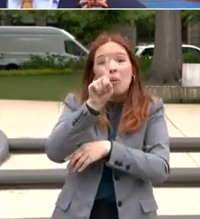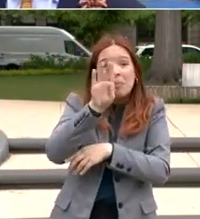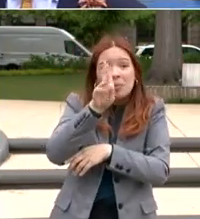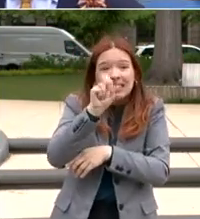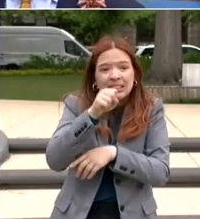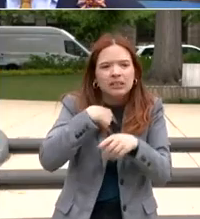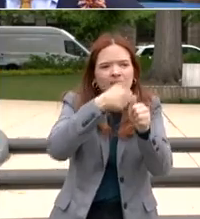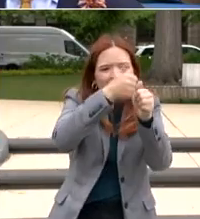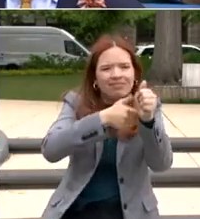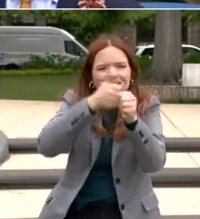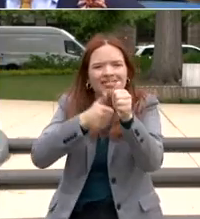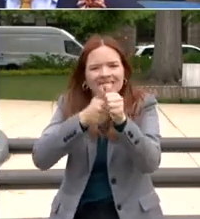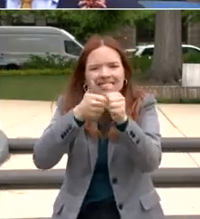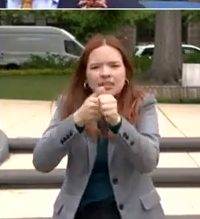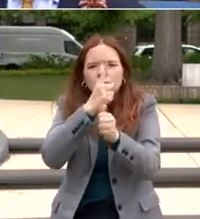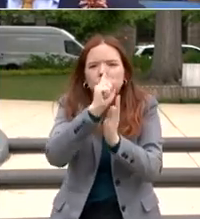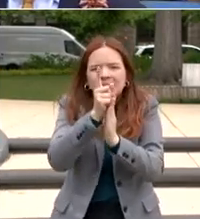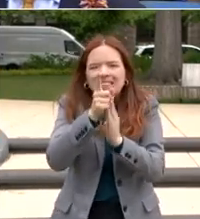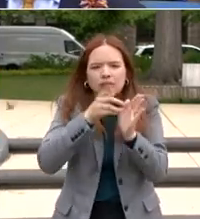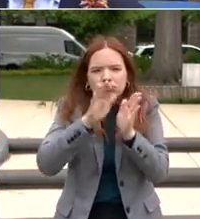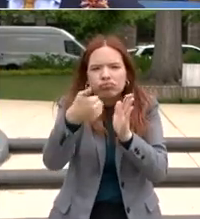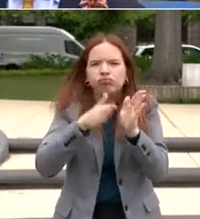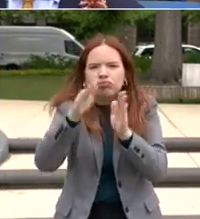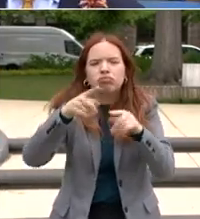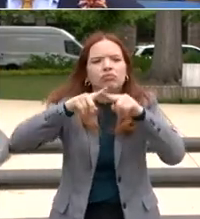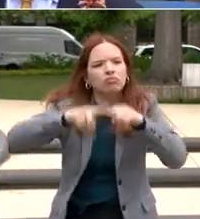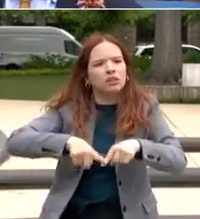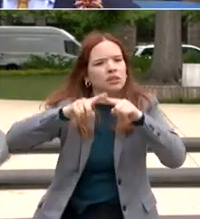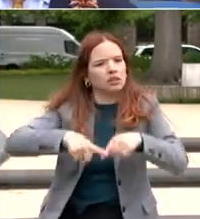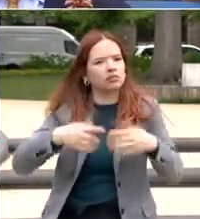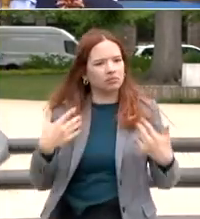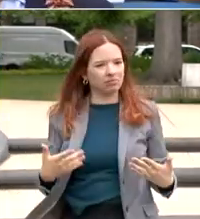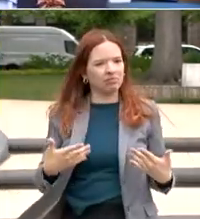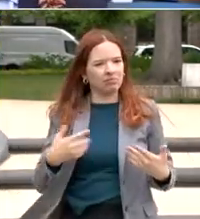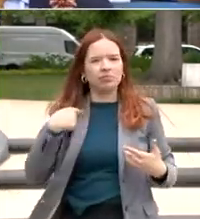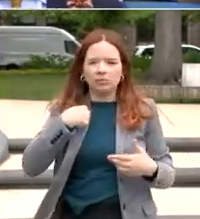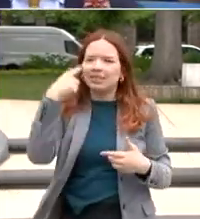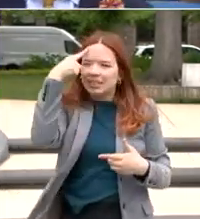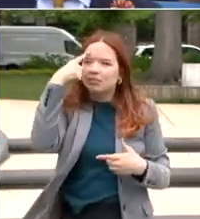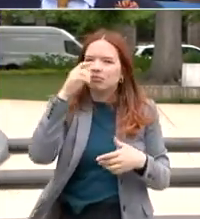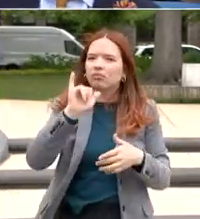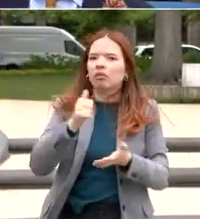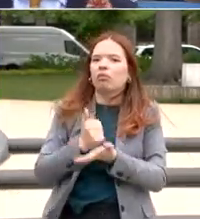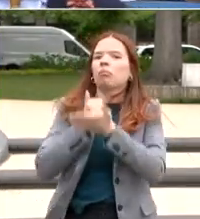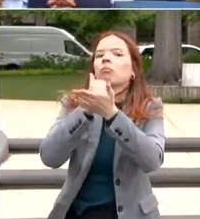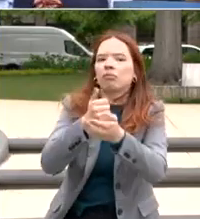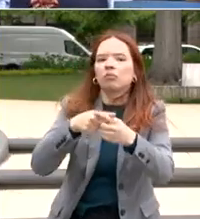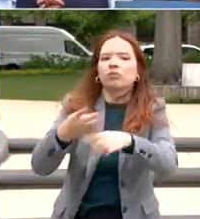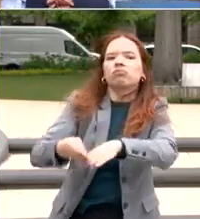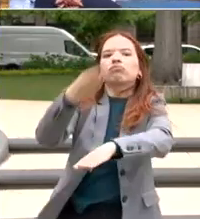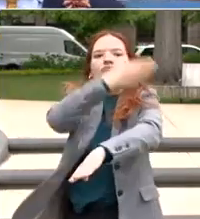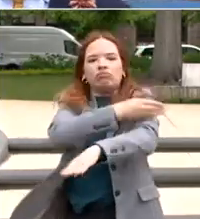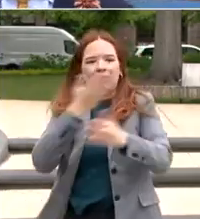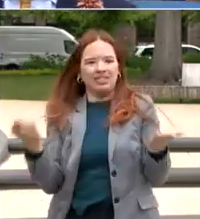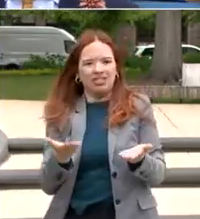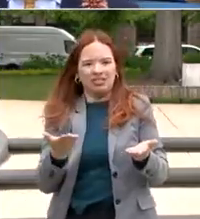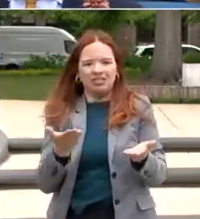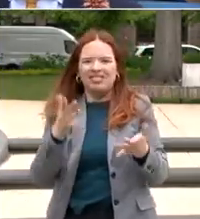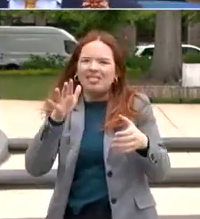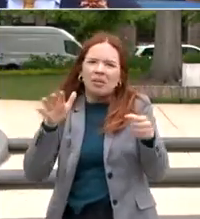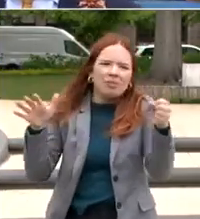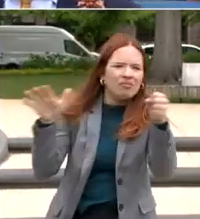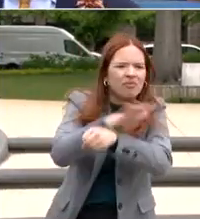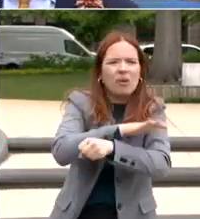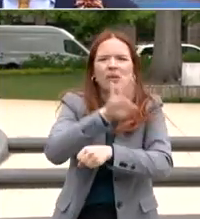K Street. And if we don't believe that's going to be helpful to not only downtown needs, but our entire bus network, this will affect